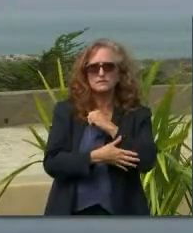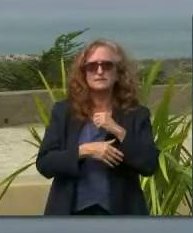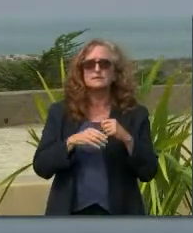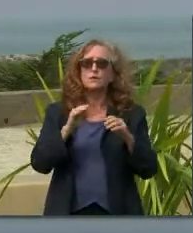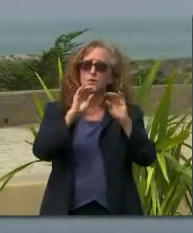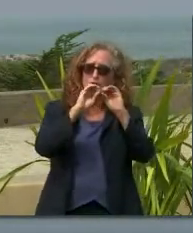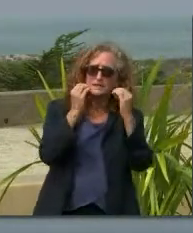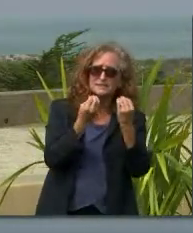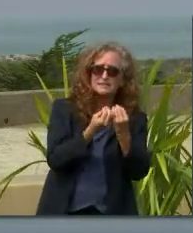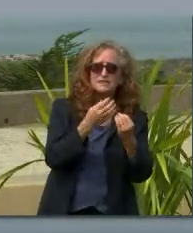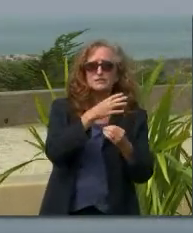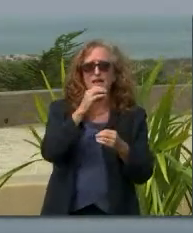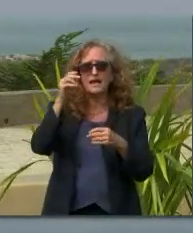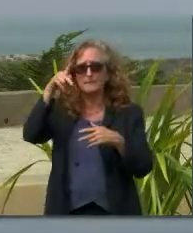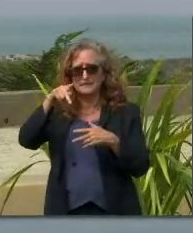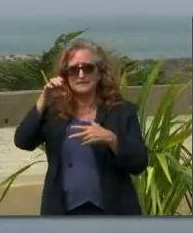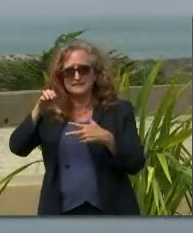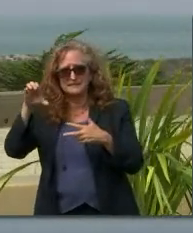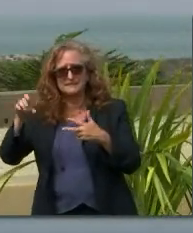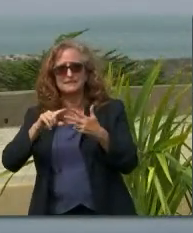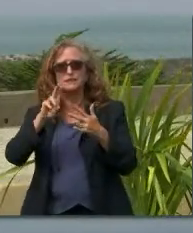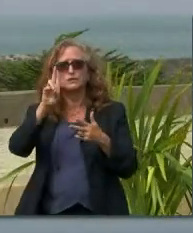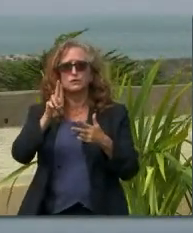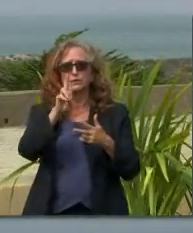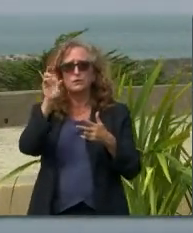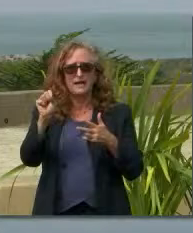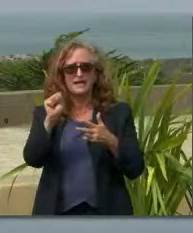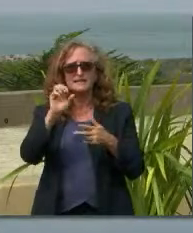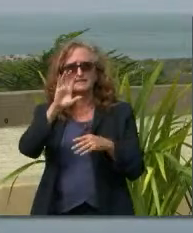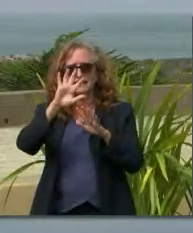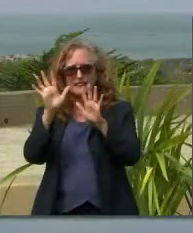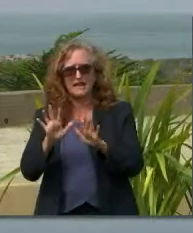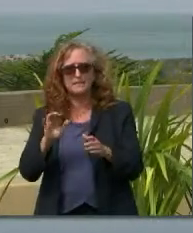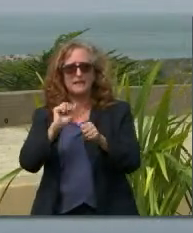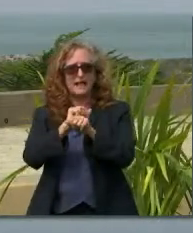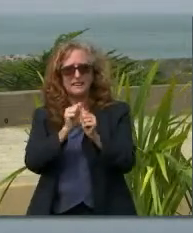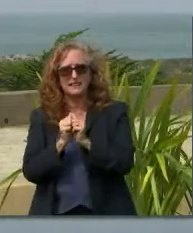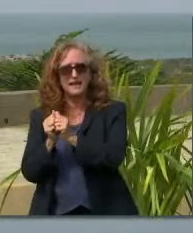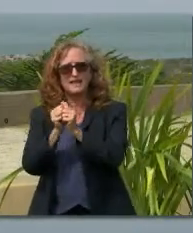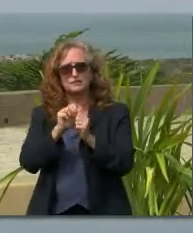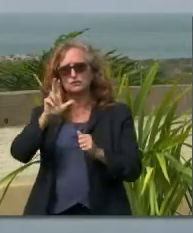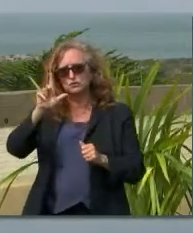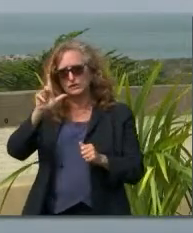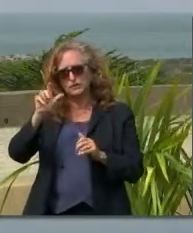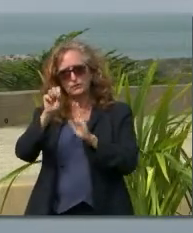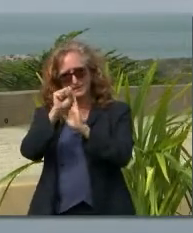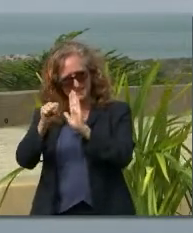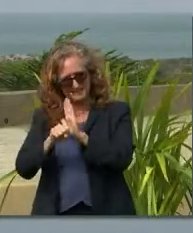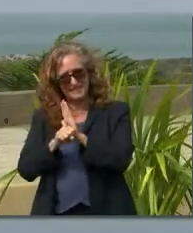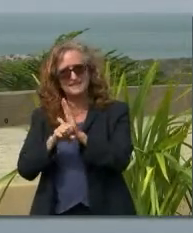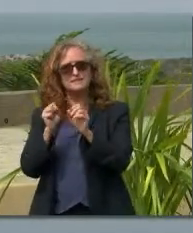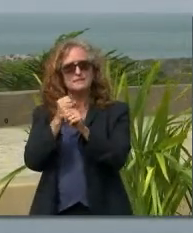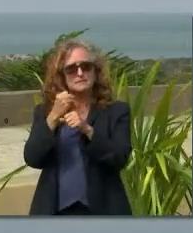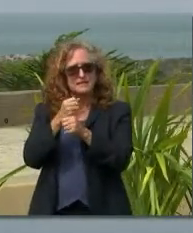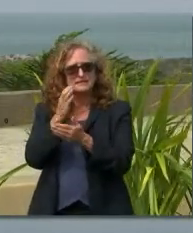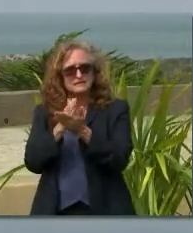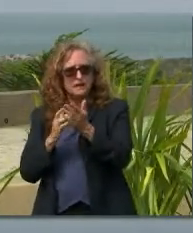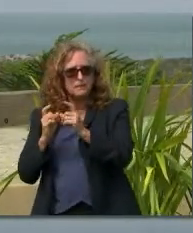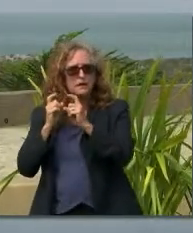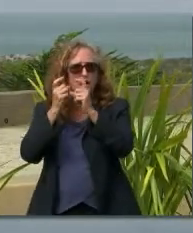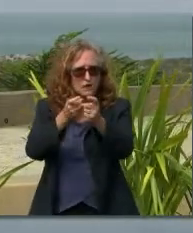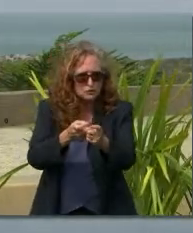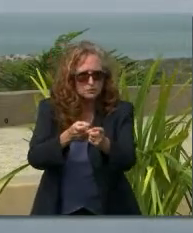the Pacific Coast Collaborative. We have the U.S. Climate Alliance, which has 23 states that have all made some individual